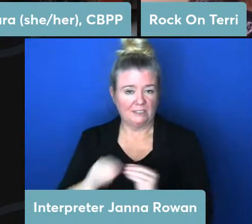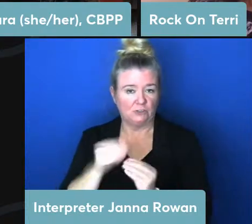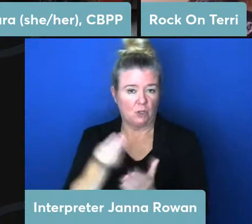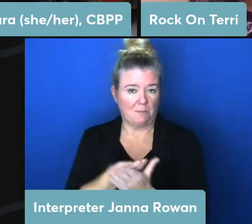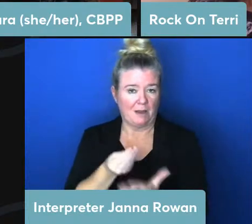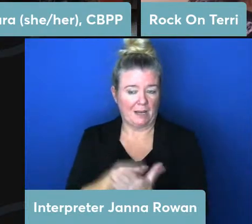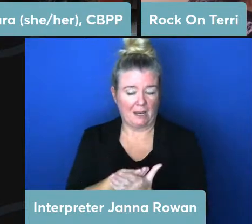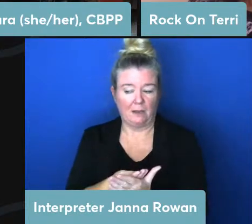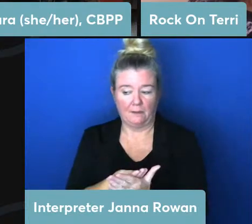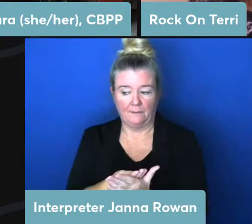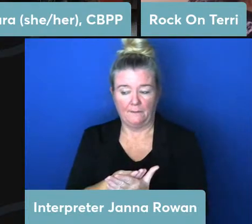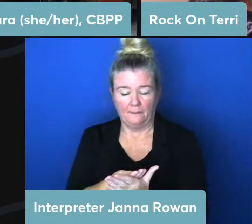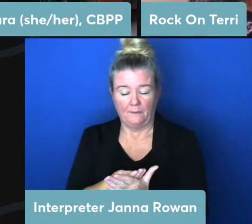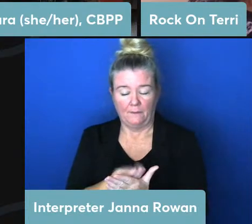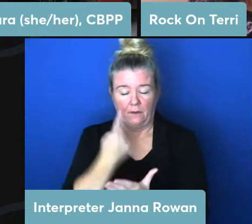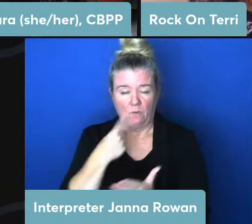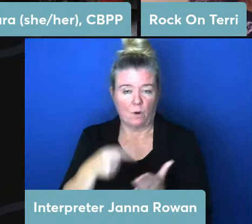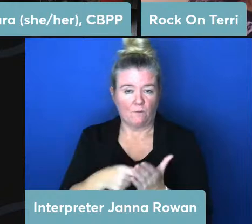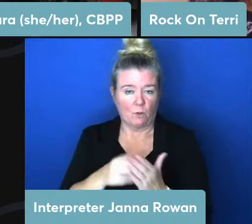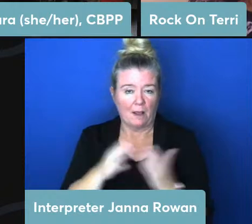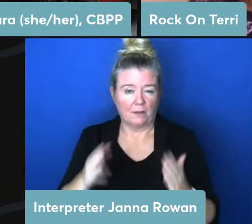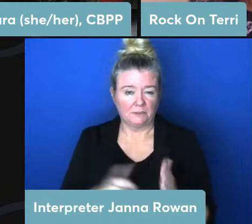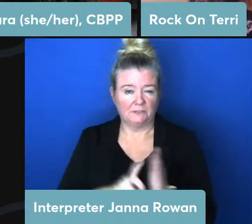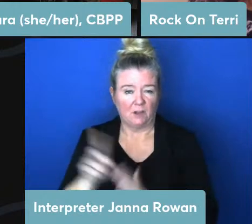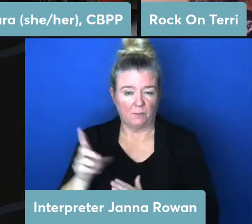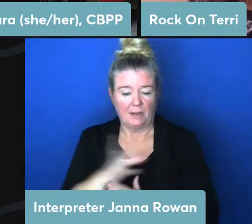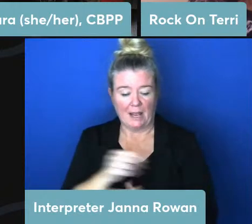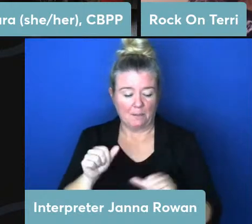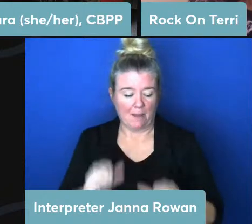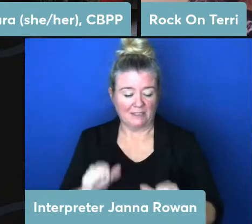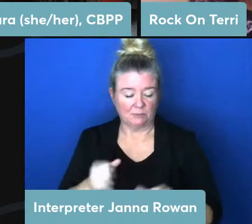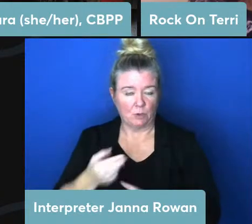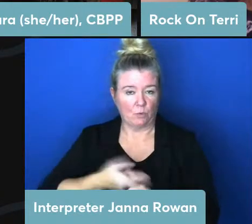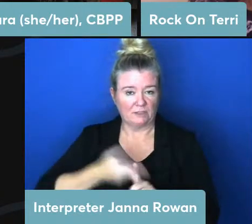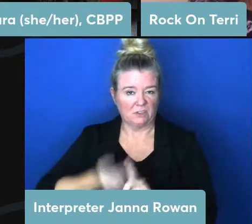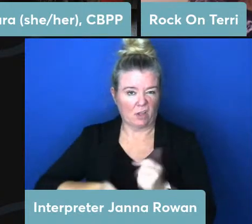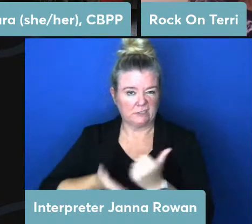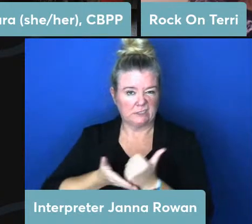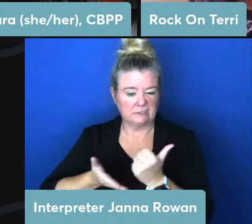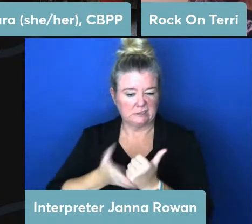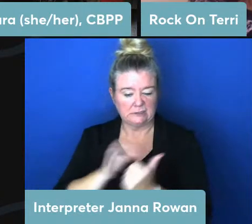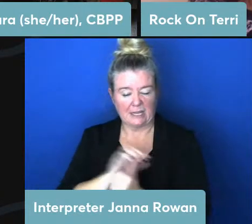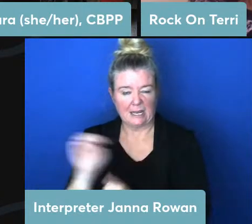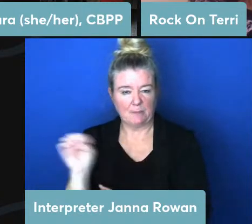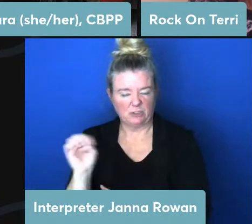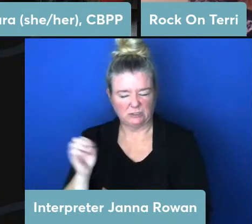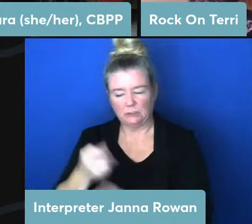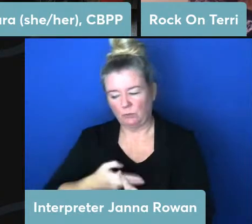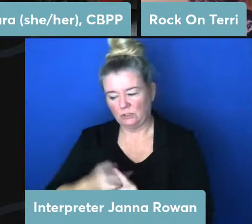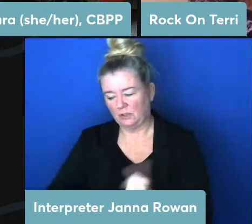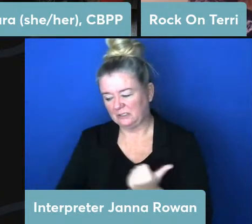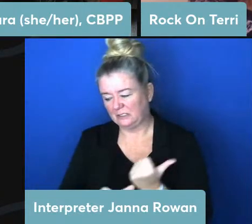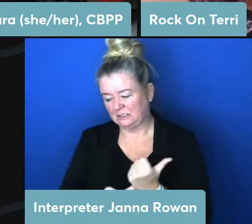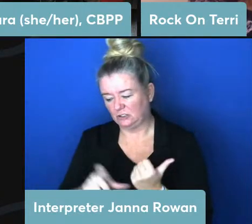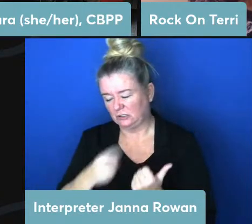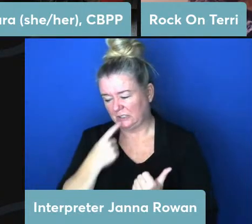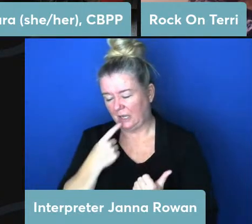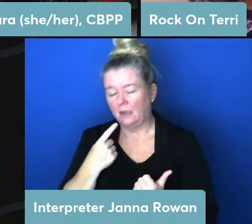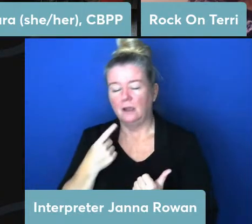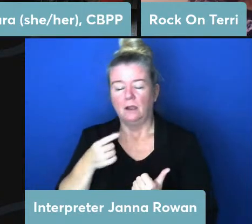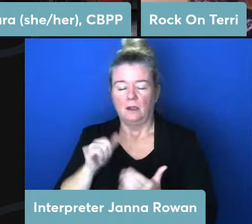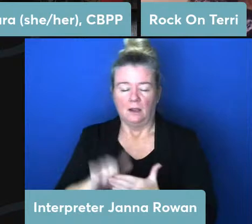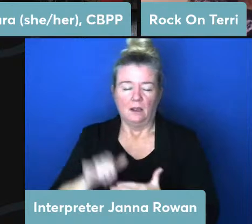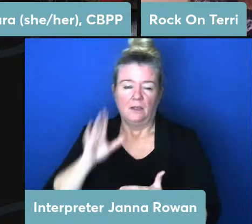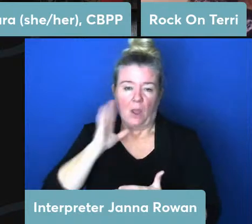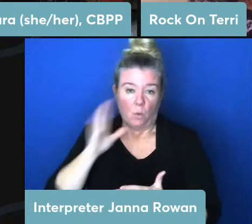for affordable housing development and possibly rental assistance and emergency rental assistance, which is going